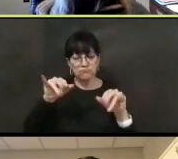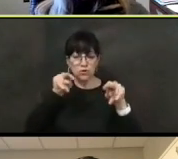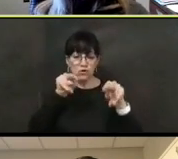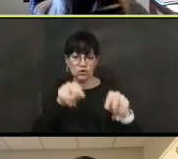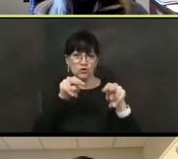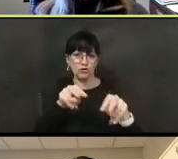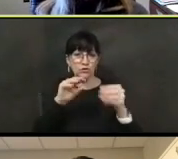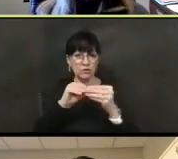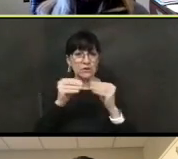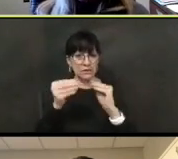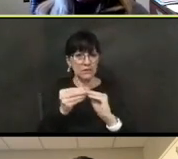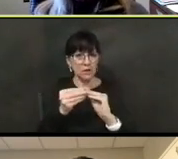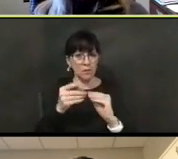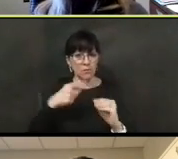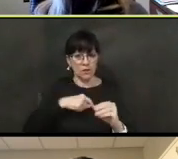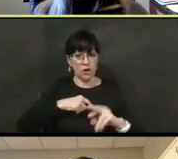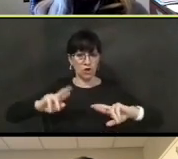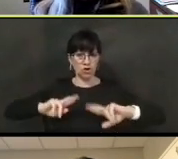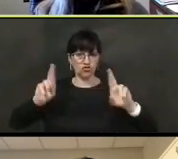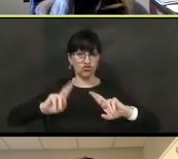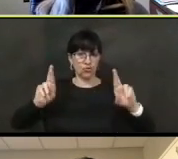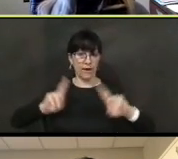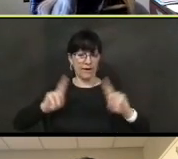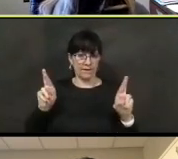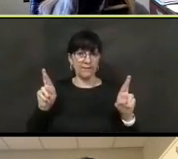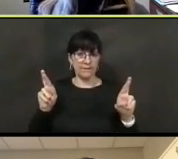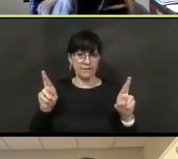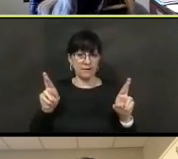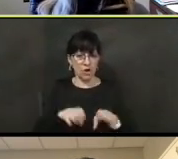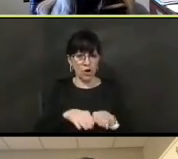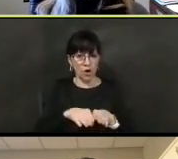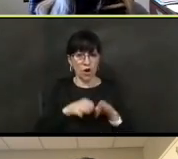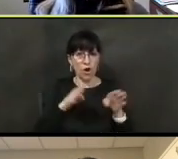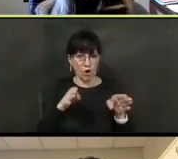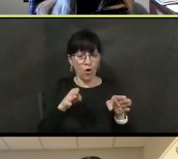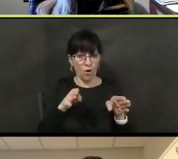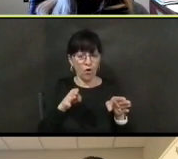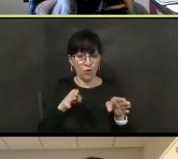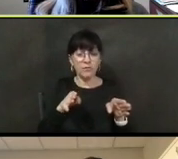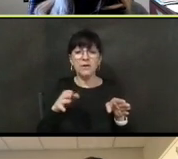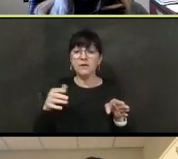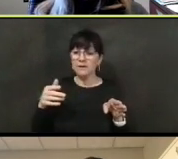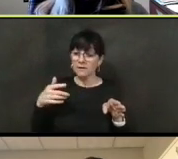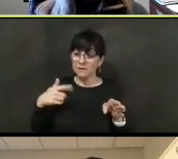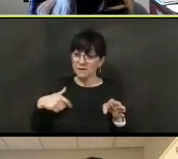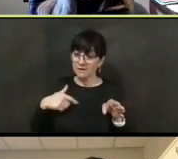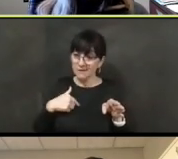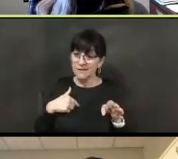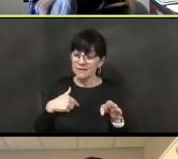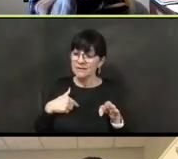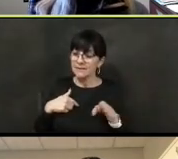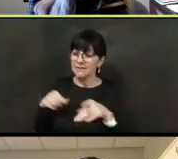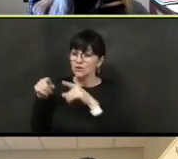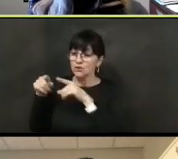really ramping up cases, we expect our numbers to go up. So that's not a great indicator.